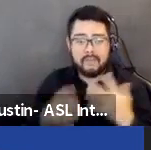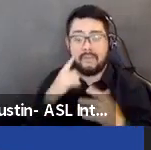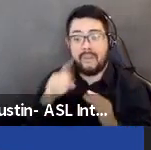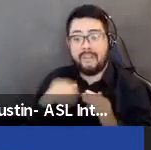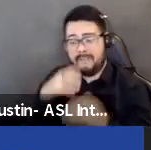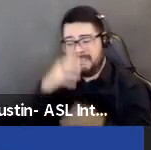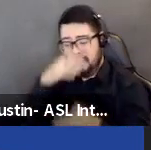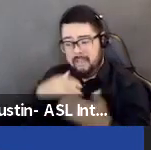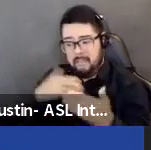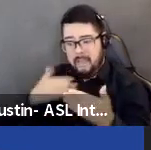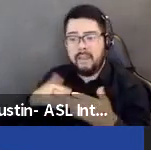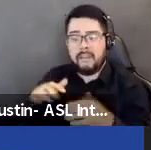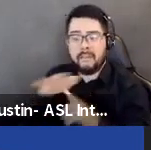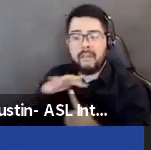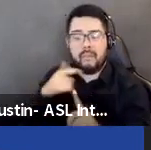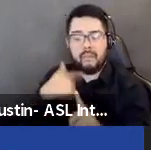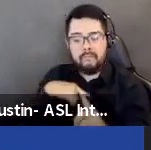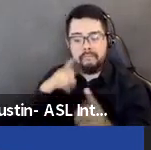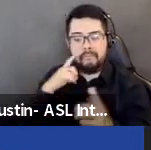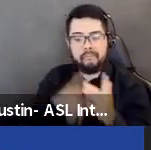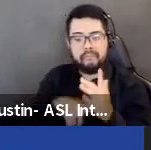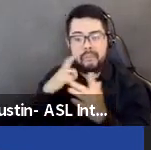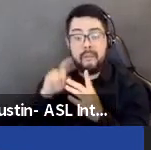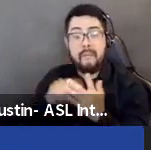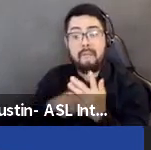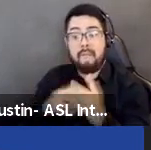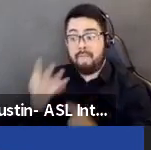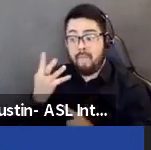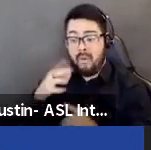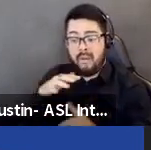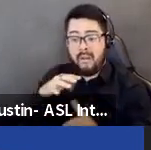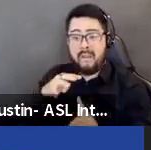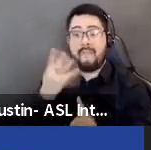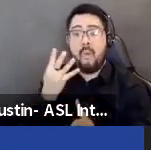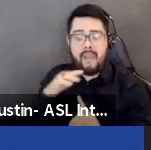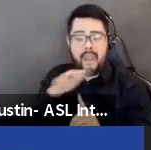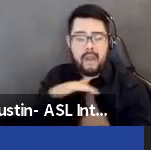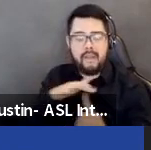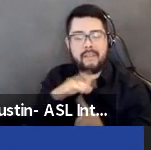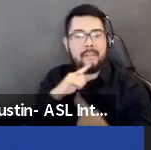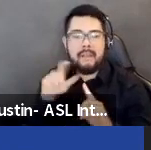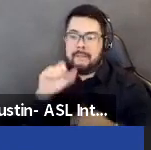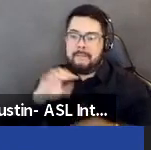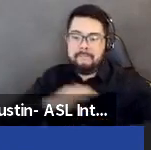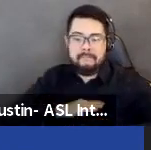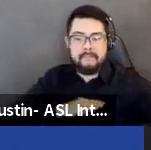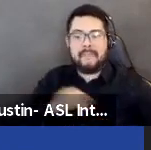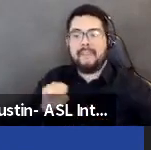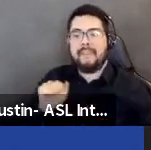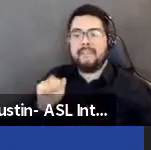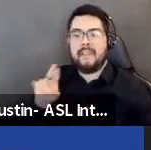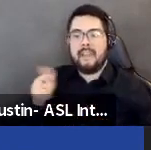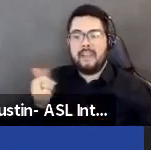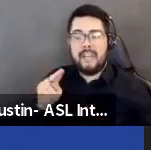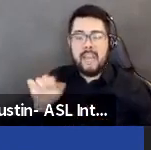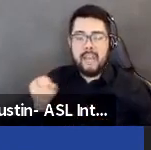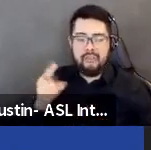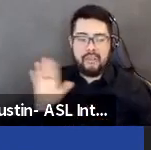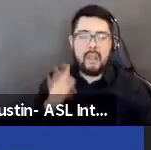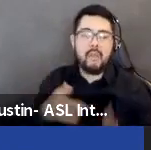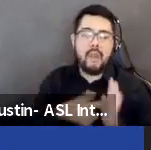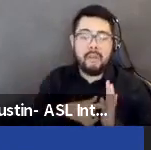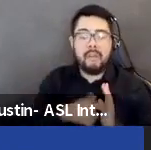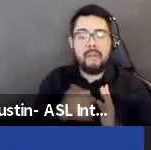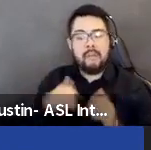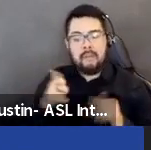four different locations were reviewed but did not meet the space needs for soganash having exhausted solutions within our